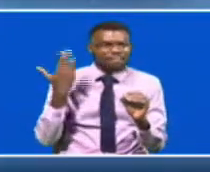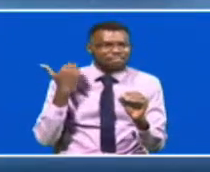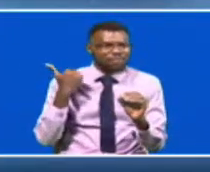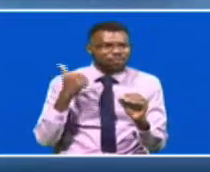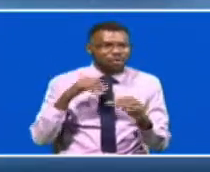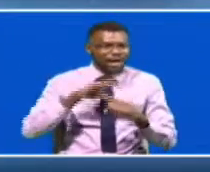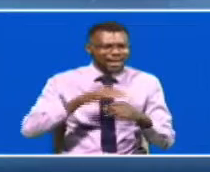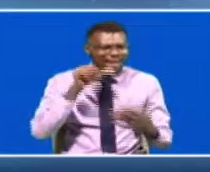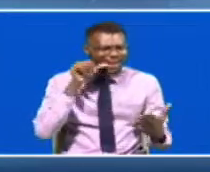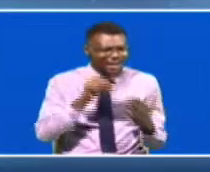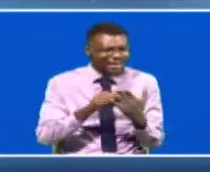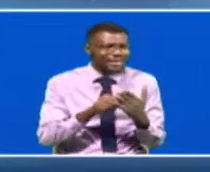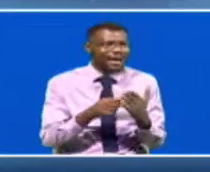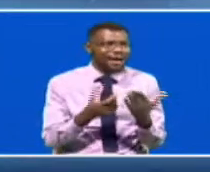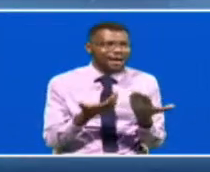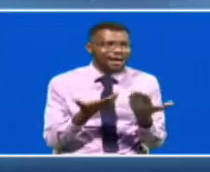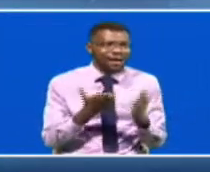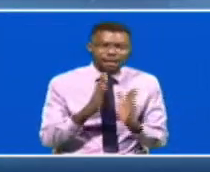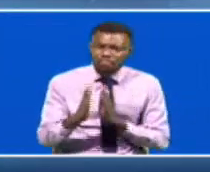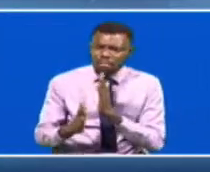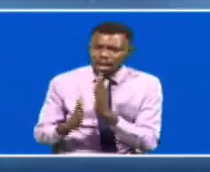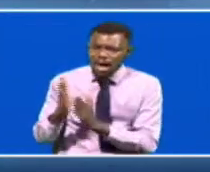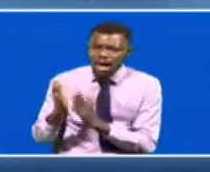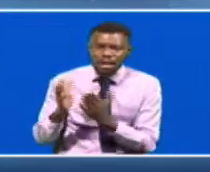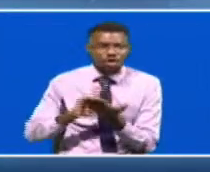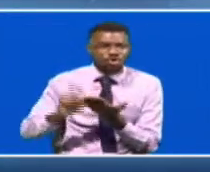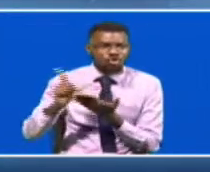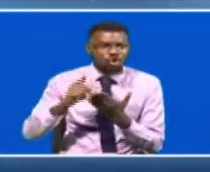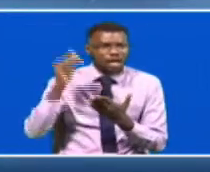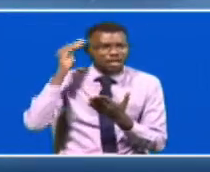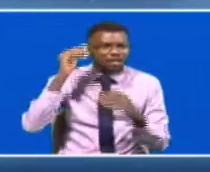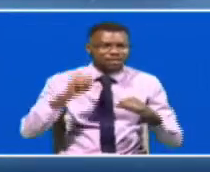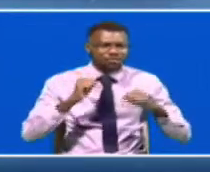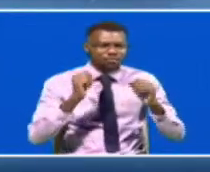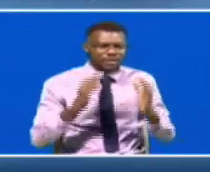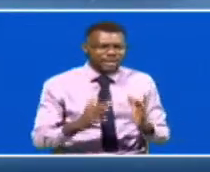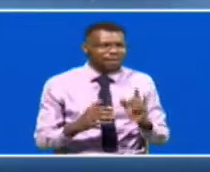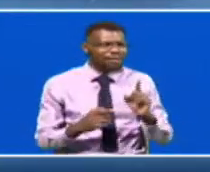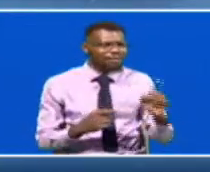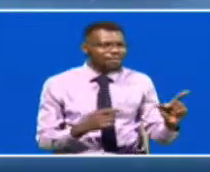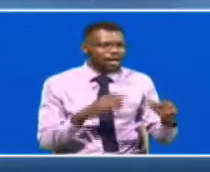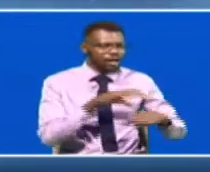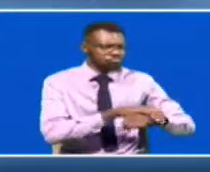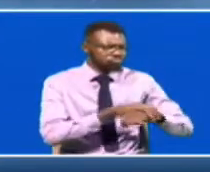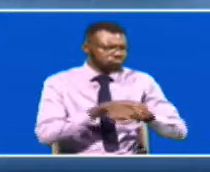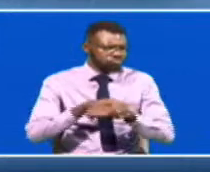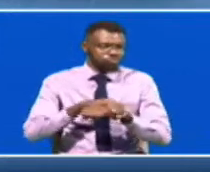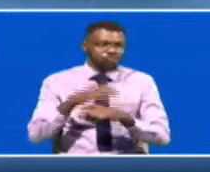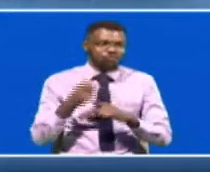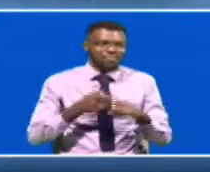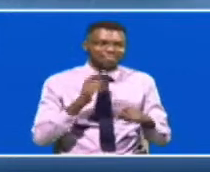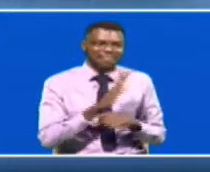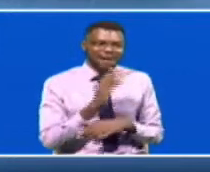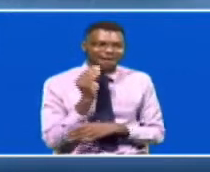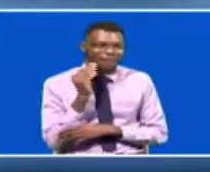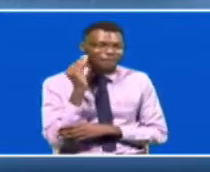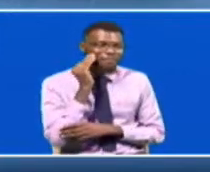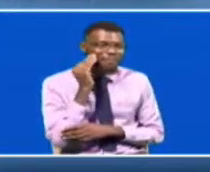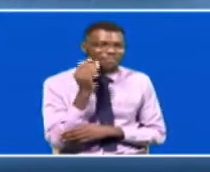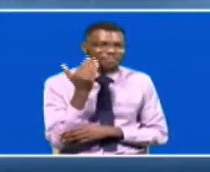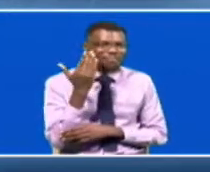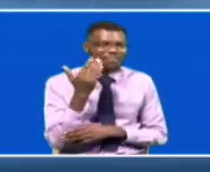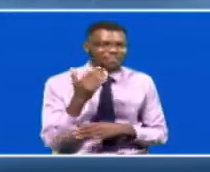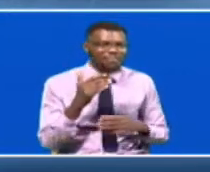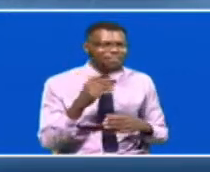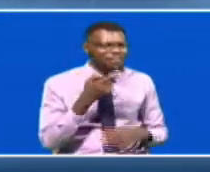admission letter through arrangement by the local education office. Katana Kadenge was picked up from his Birini Mamleka home for